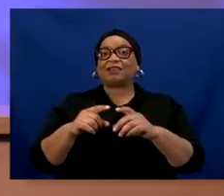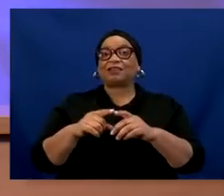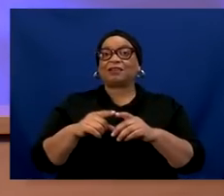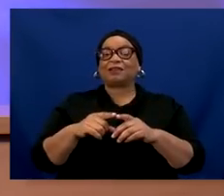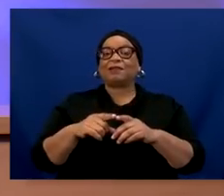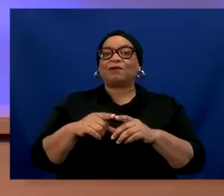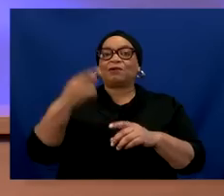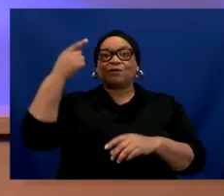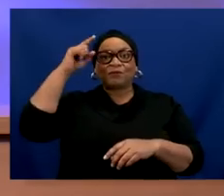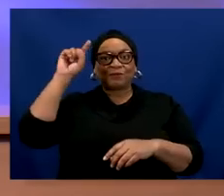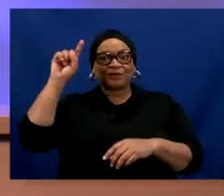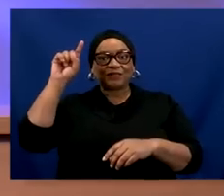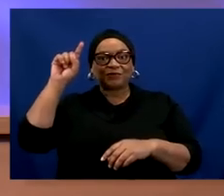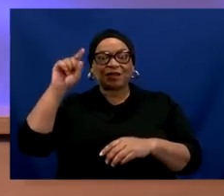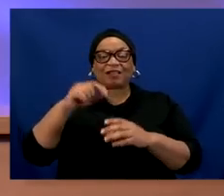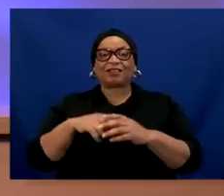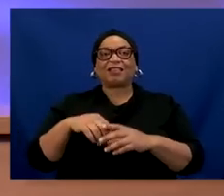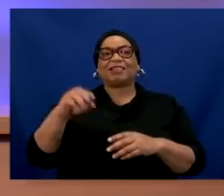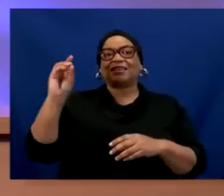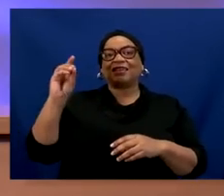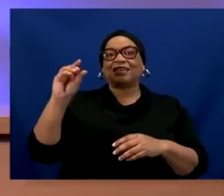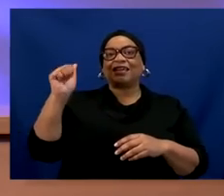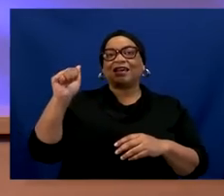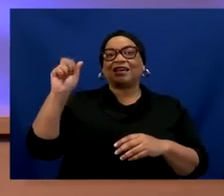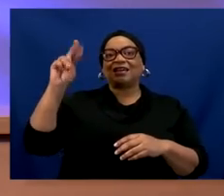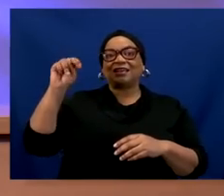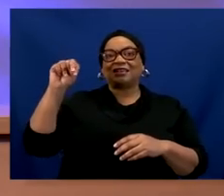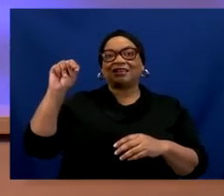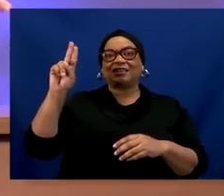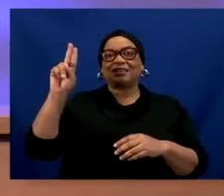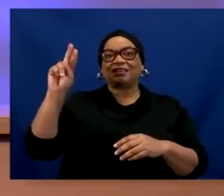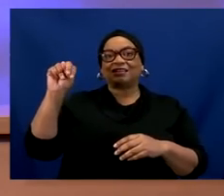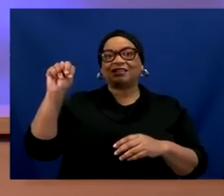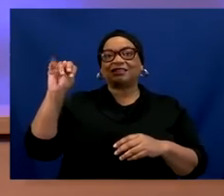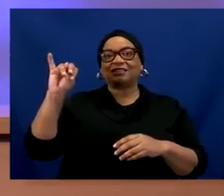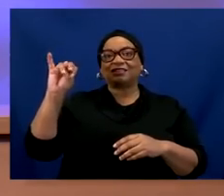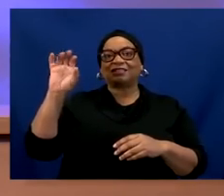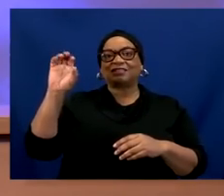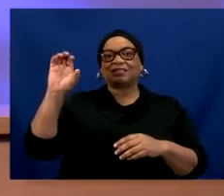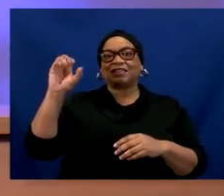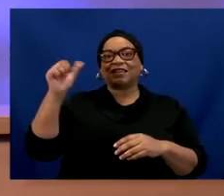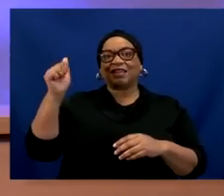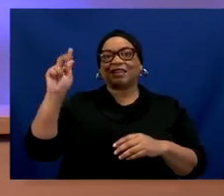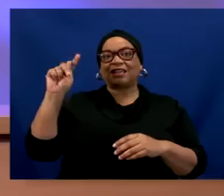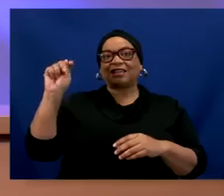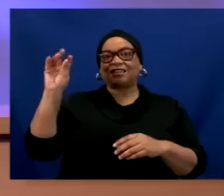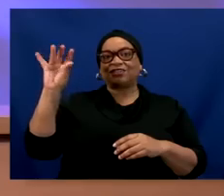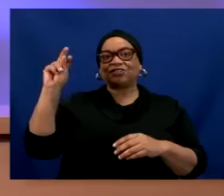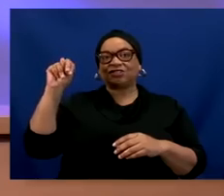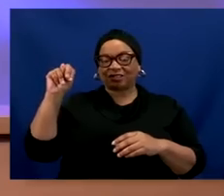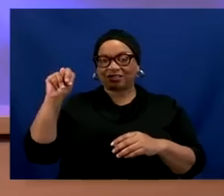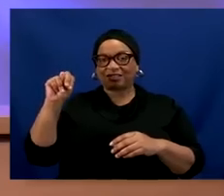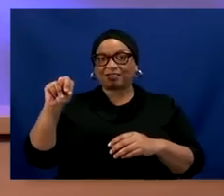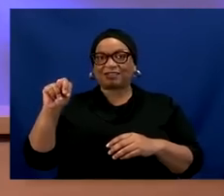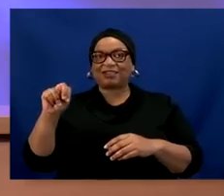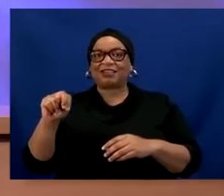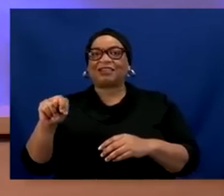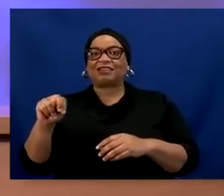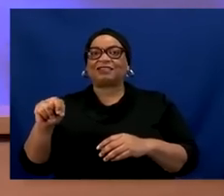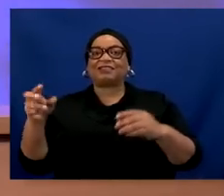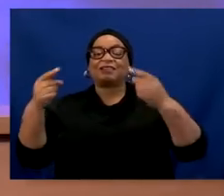it. Okay, come on, let's work for a little while. I submit that God can do it because the